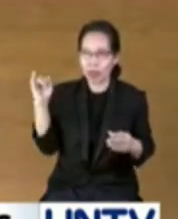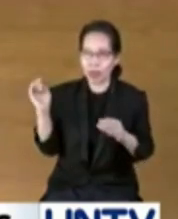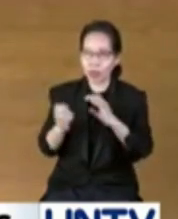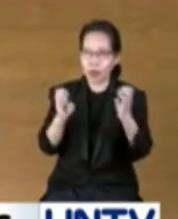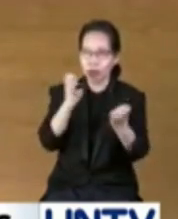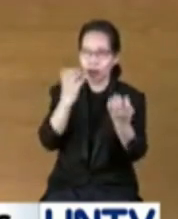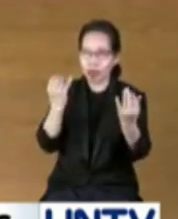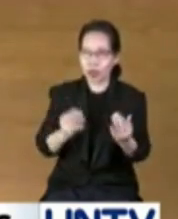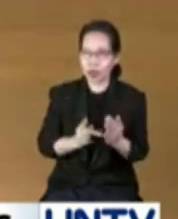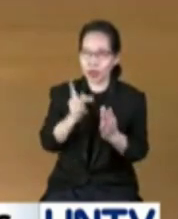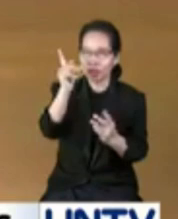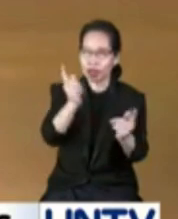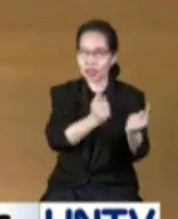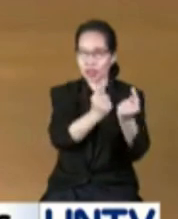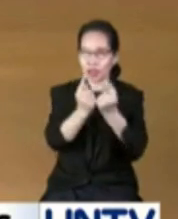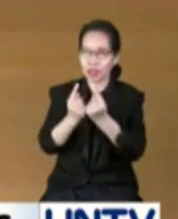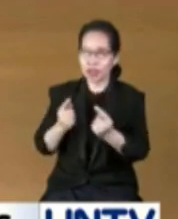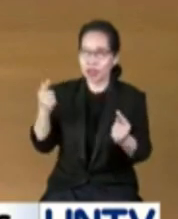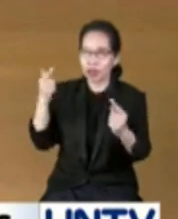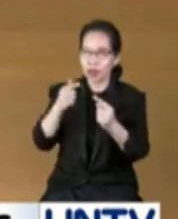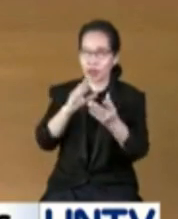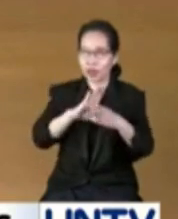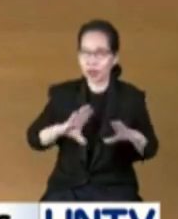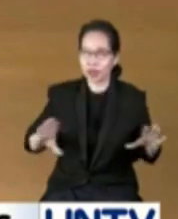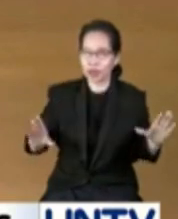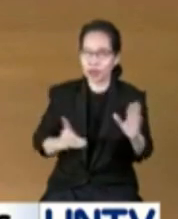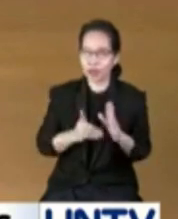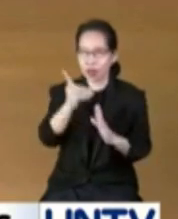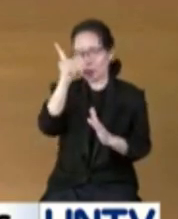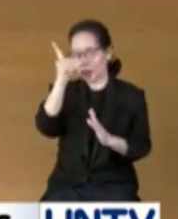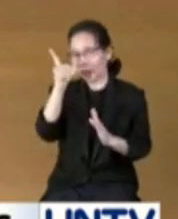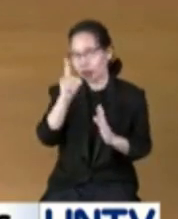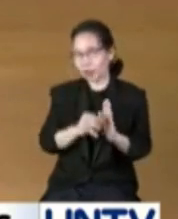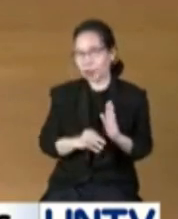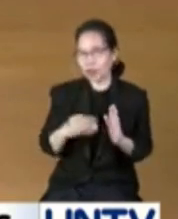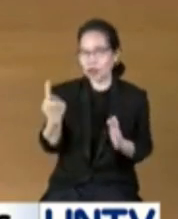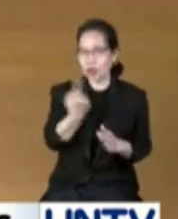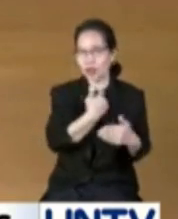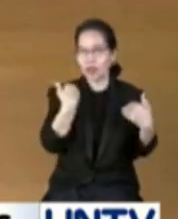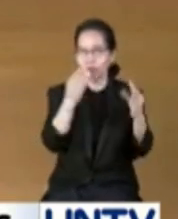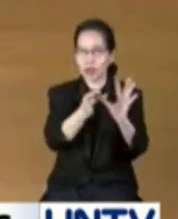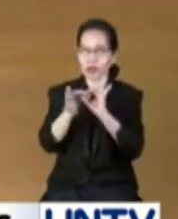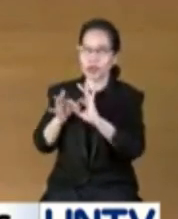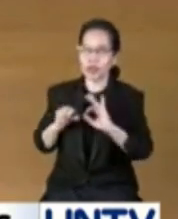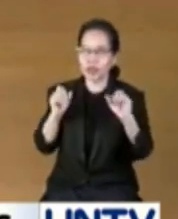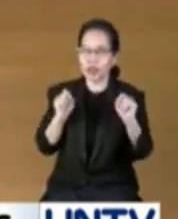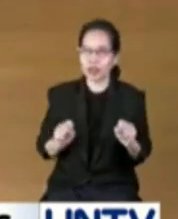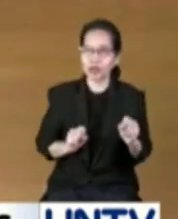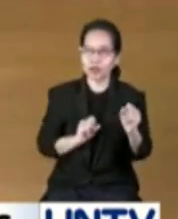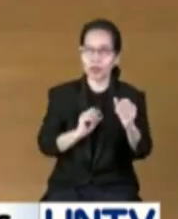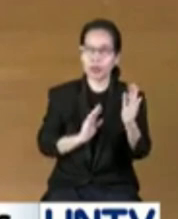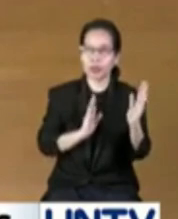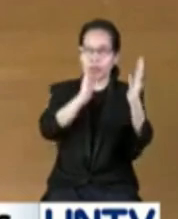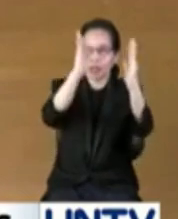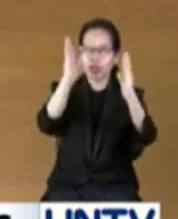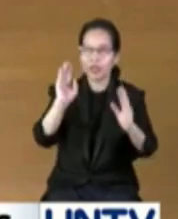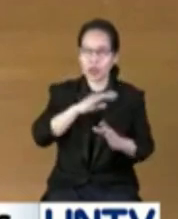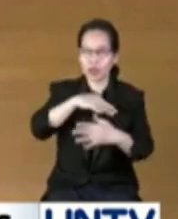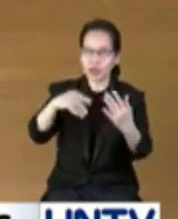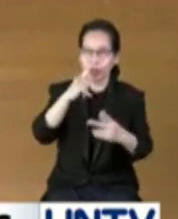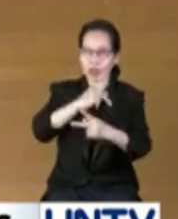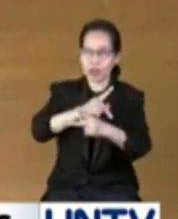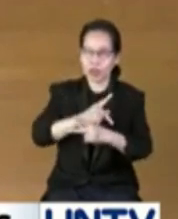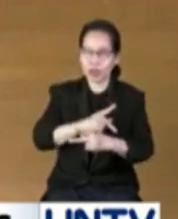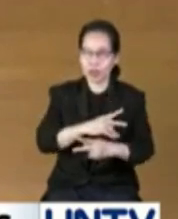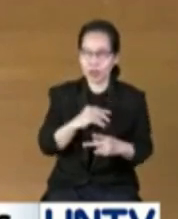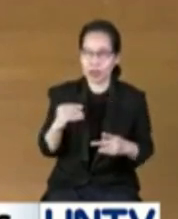together towards peace and development. We have incorporated capacity building and social protection into our reintegration